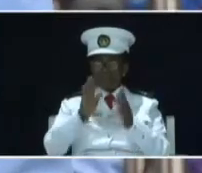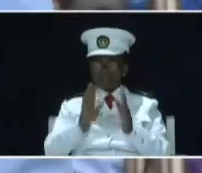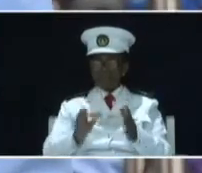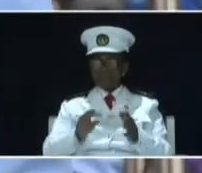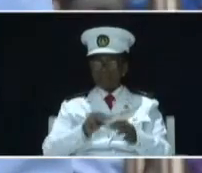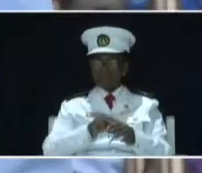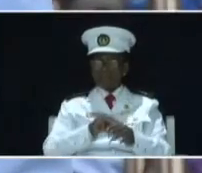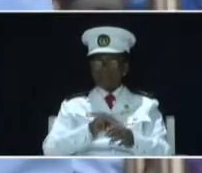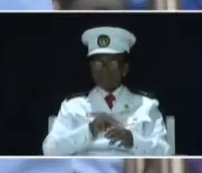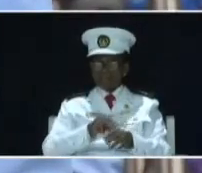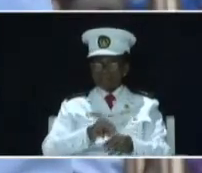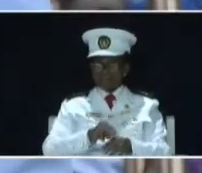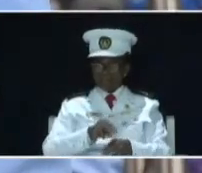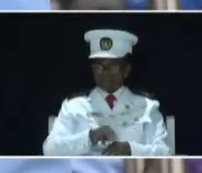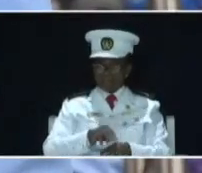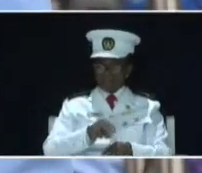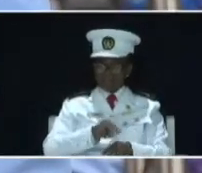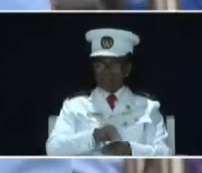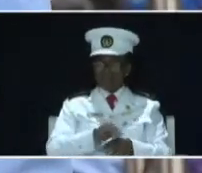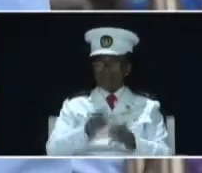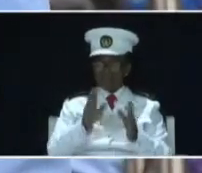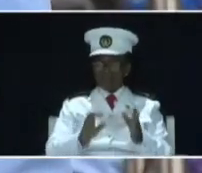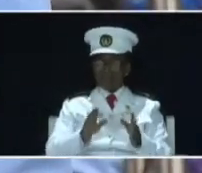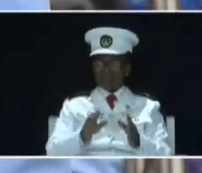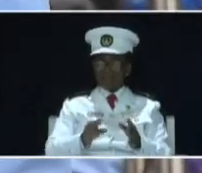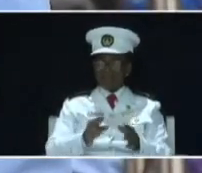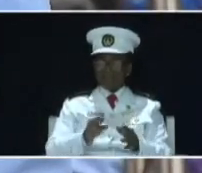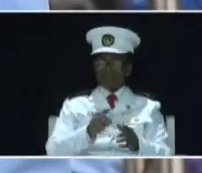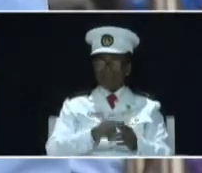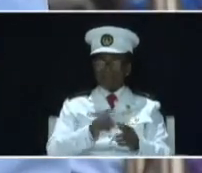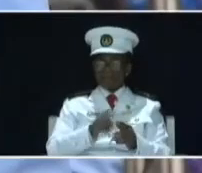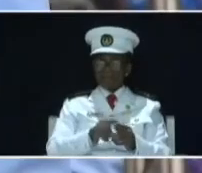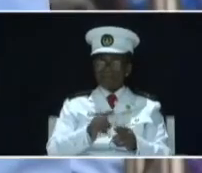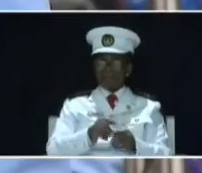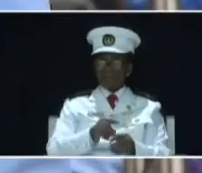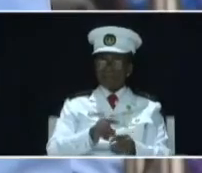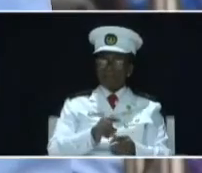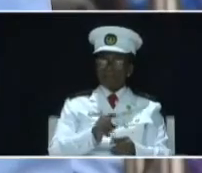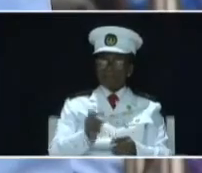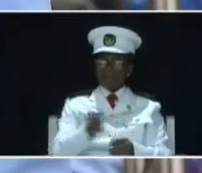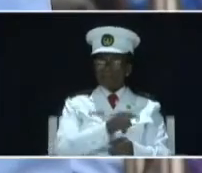messengers, and then you begin to go higher, cashier,